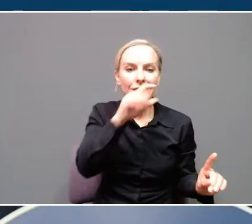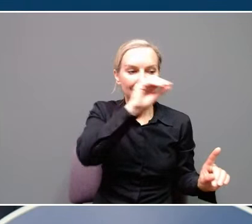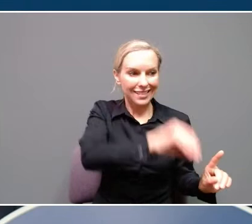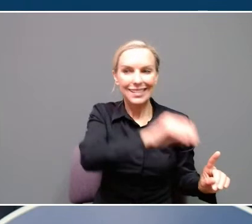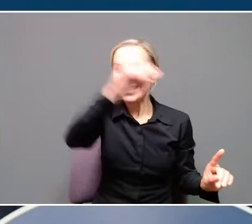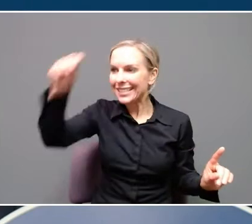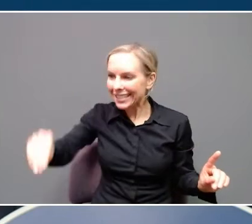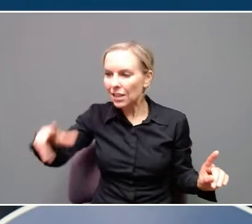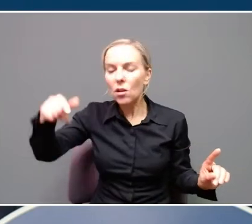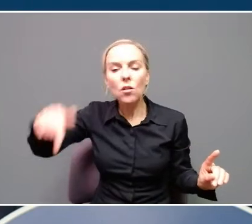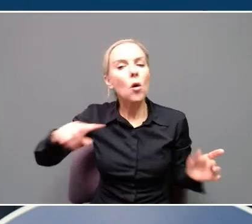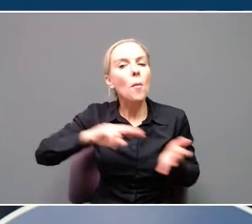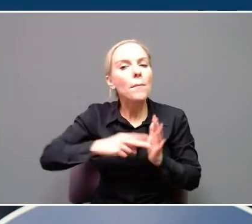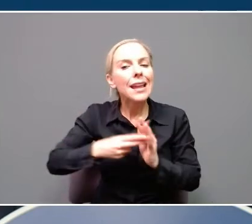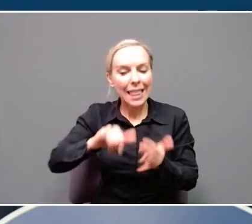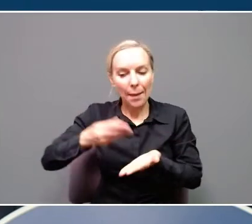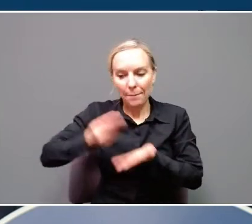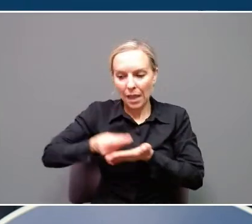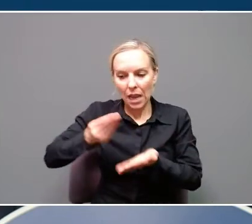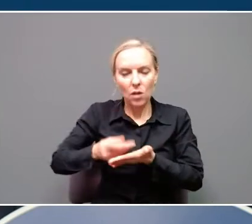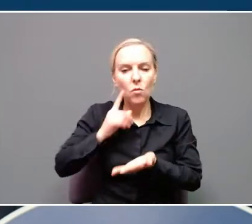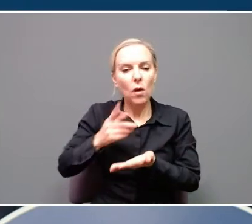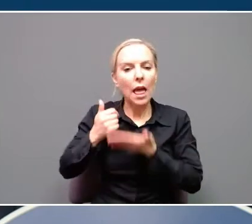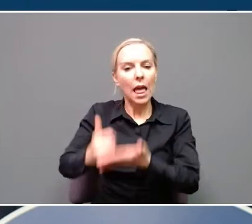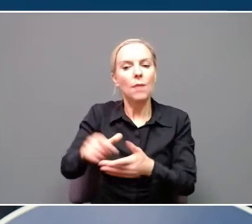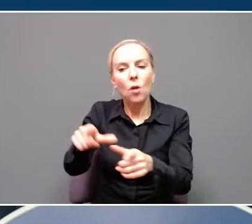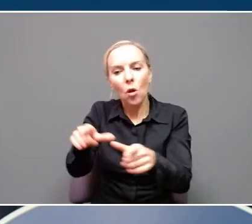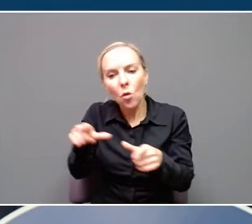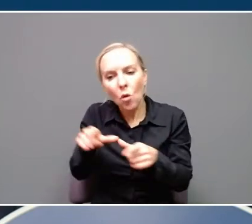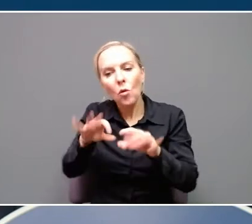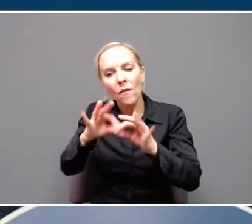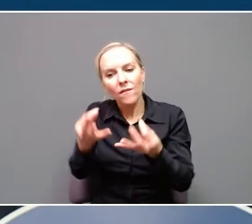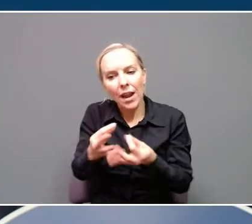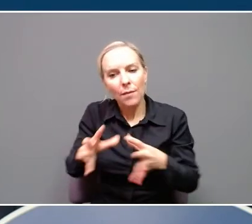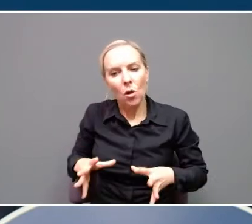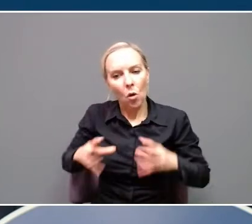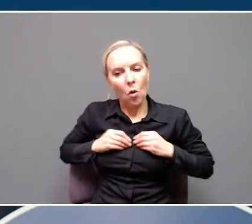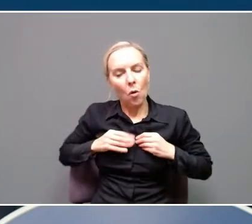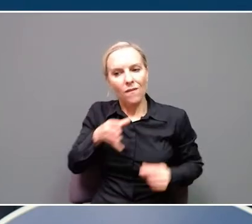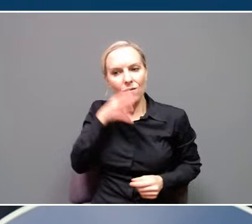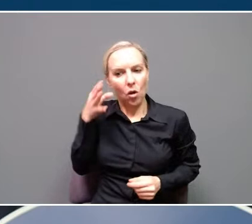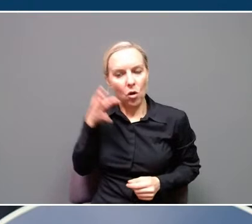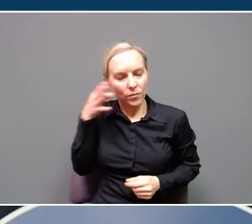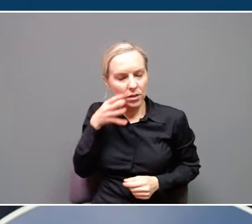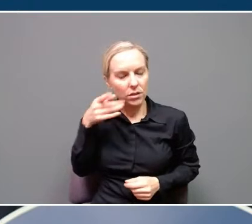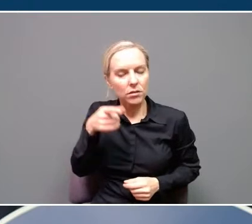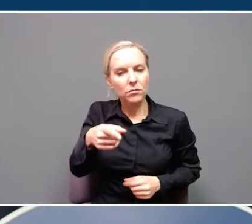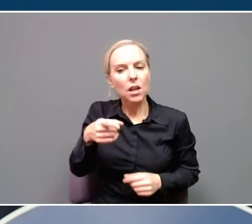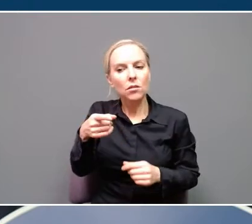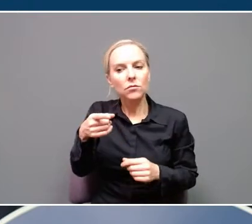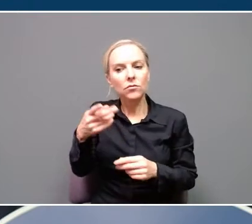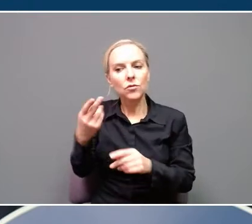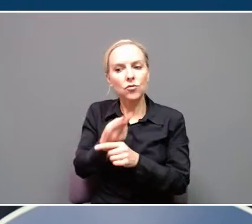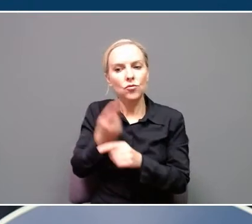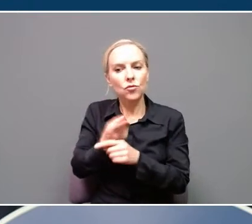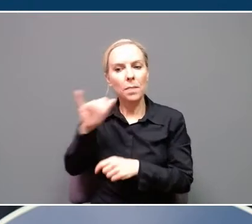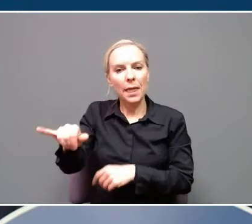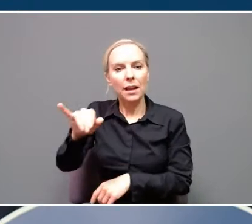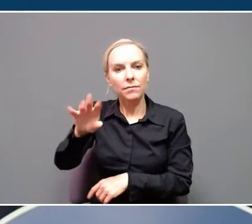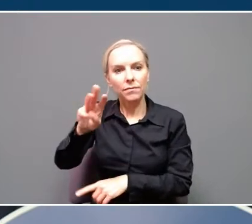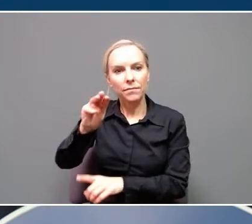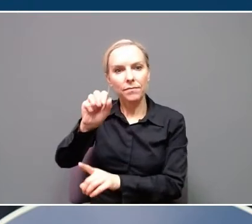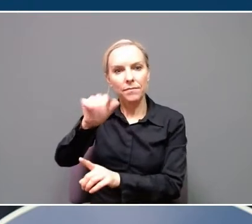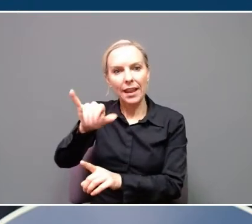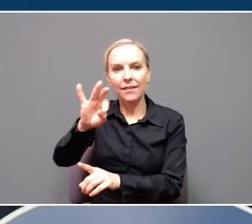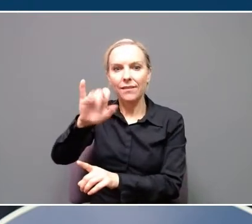family-owned and operated farms that use the local family-owned and operated Mayfield Grain Company, which